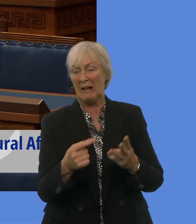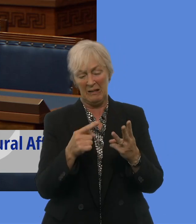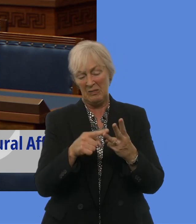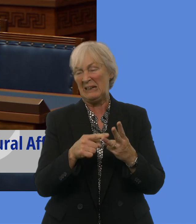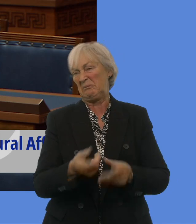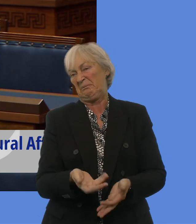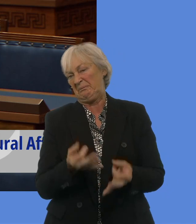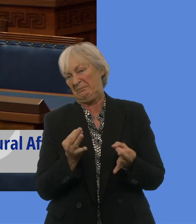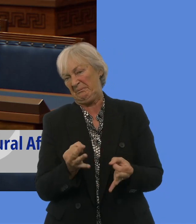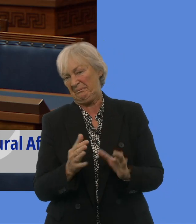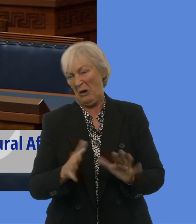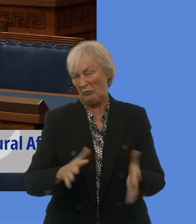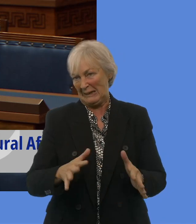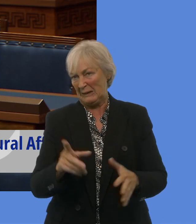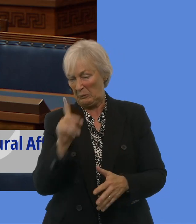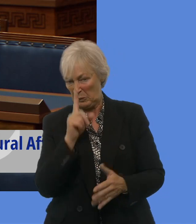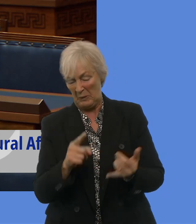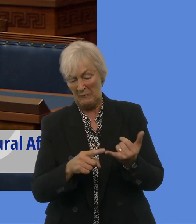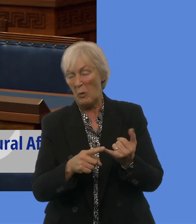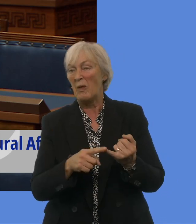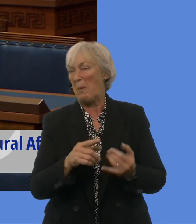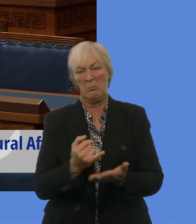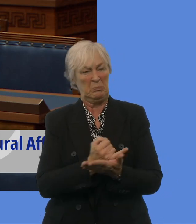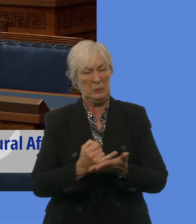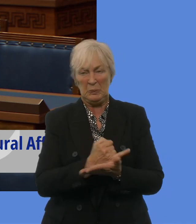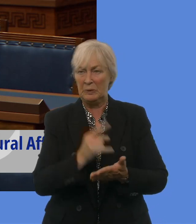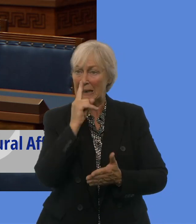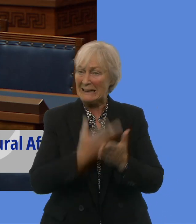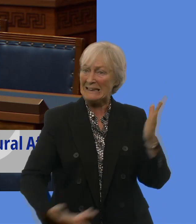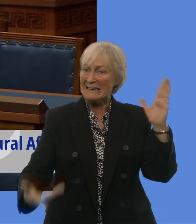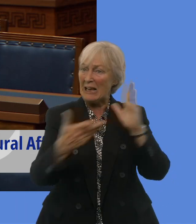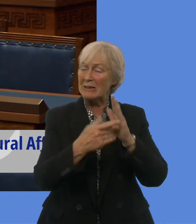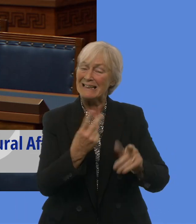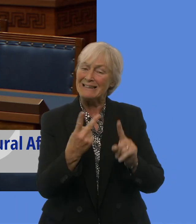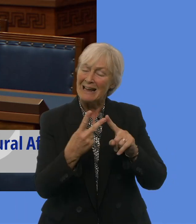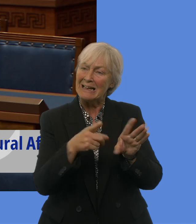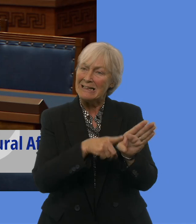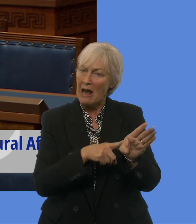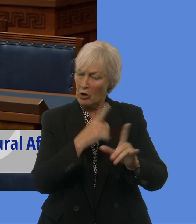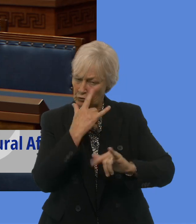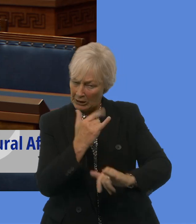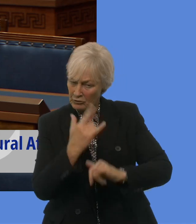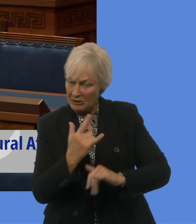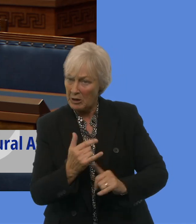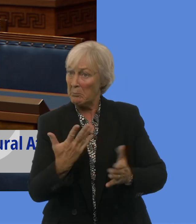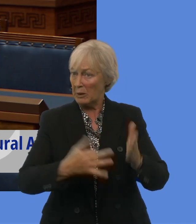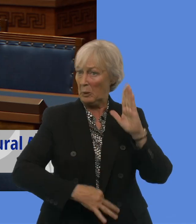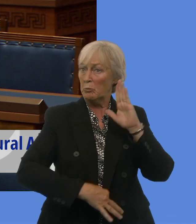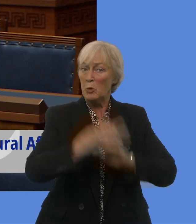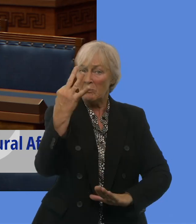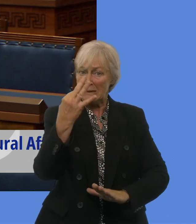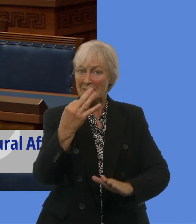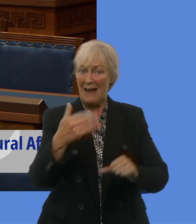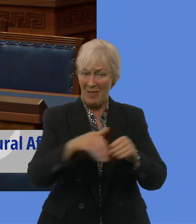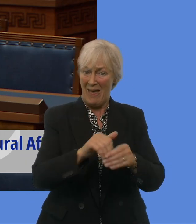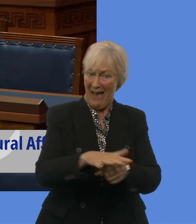1 as poor. It should be noted that the addition of a second year of samples in 2024 led to some improvements in classification at these